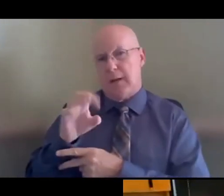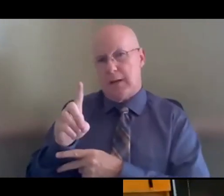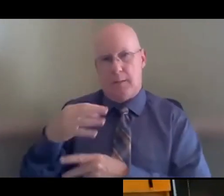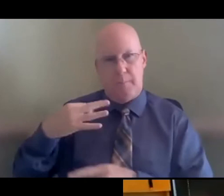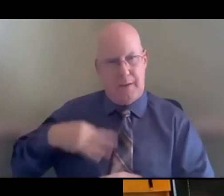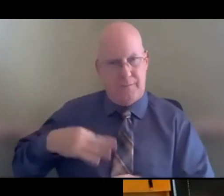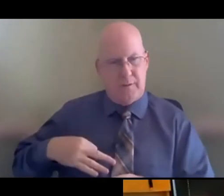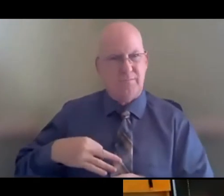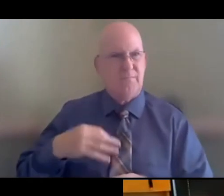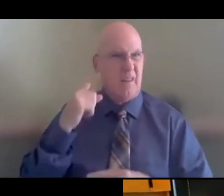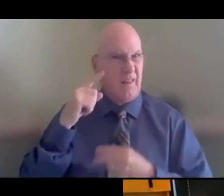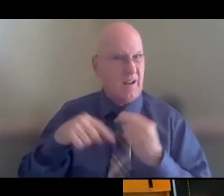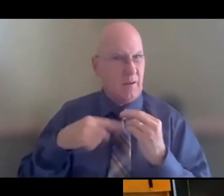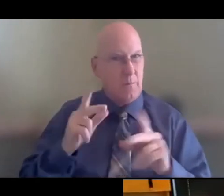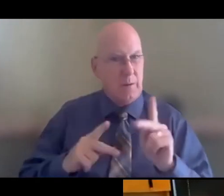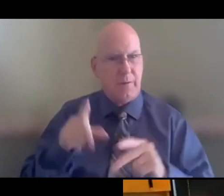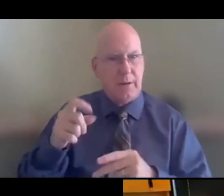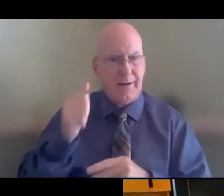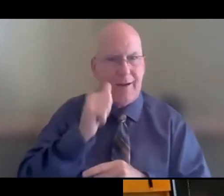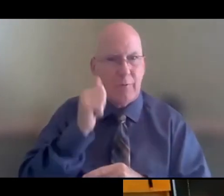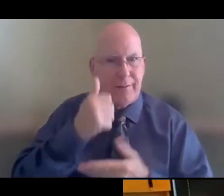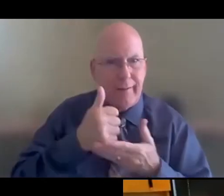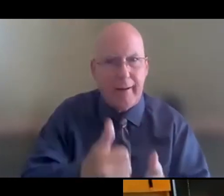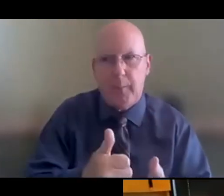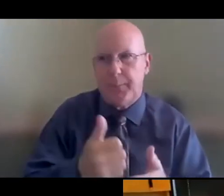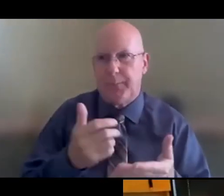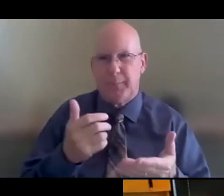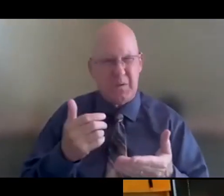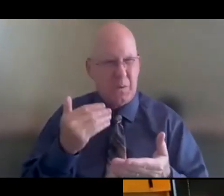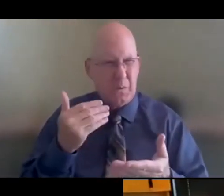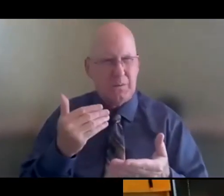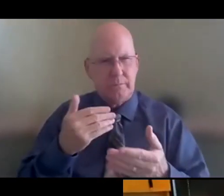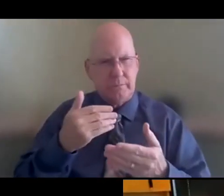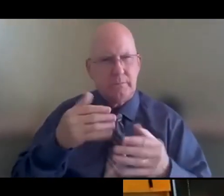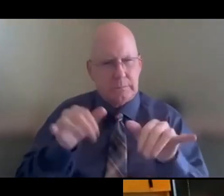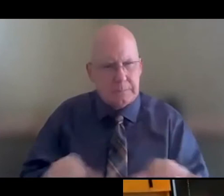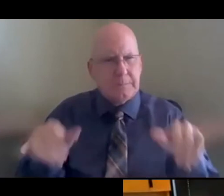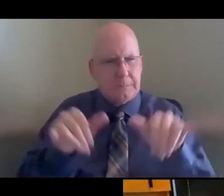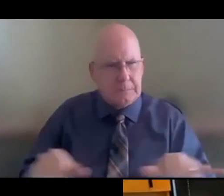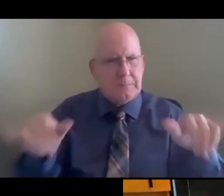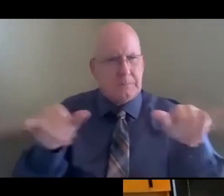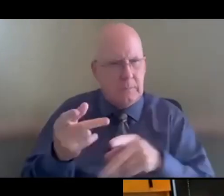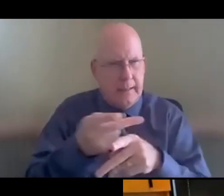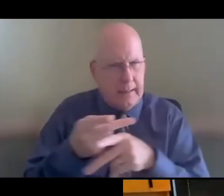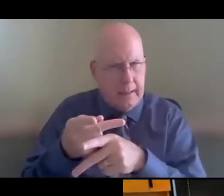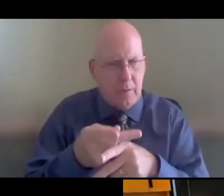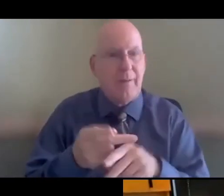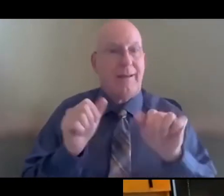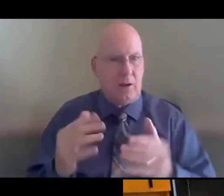of people that require that daily assistance or some kind of routine care, now have an opportunity to earn